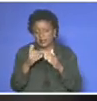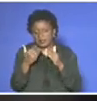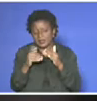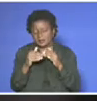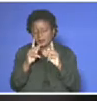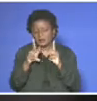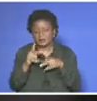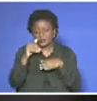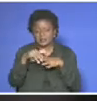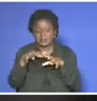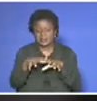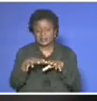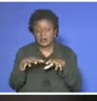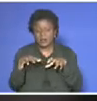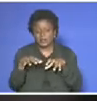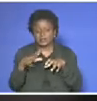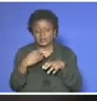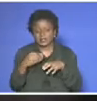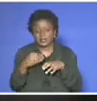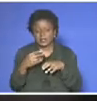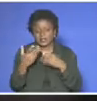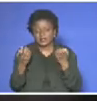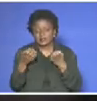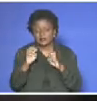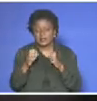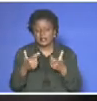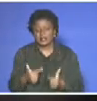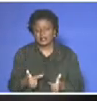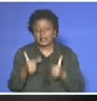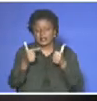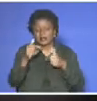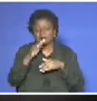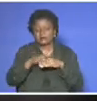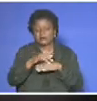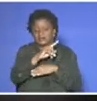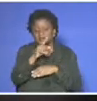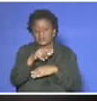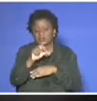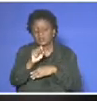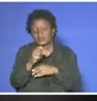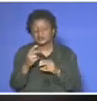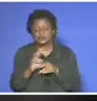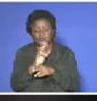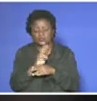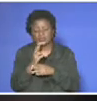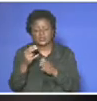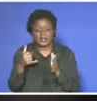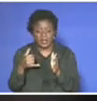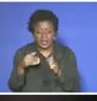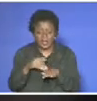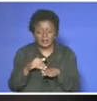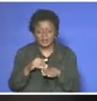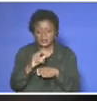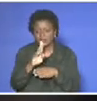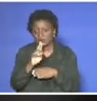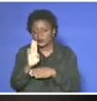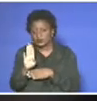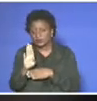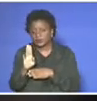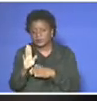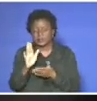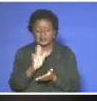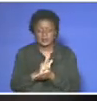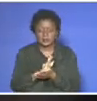live on ZNS. Typically, like I said, it would be at UB campus. You have that interaction